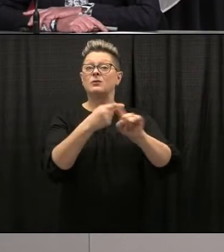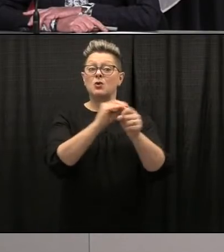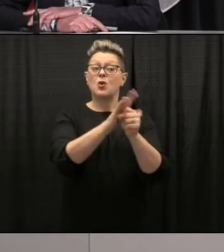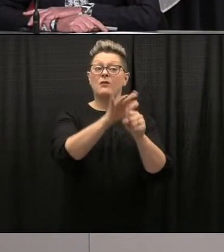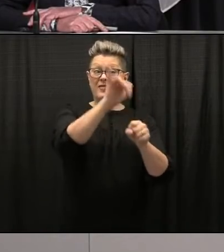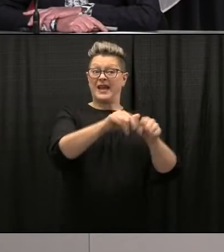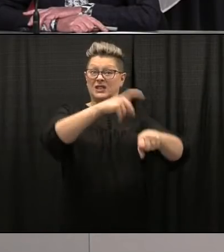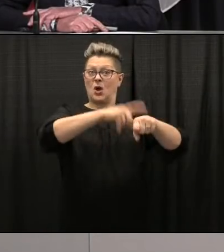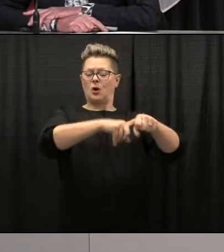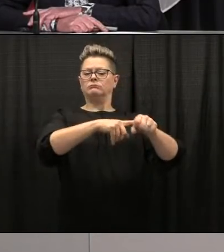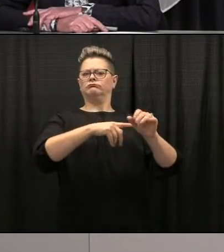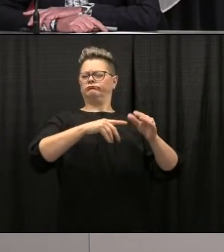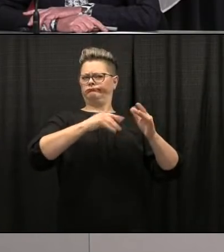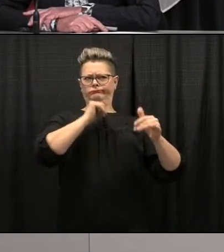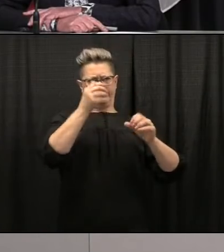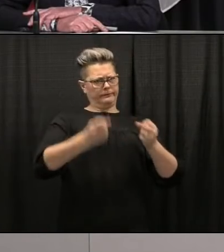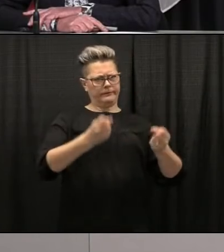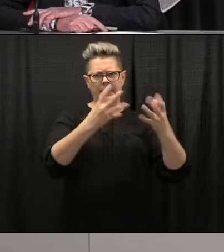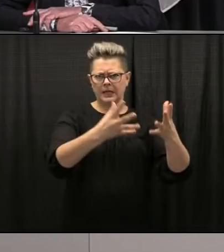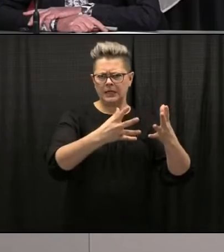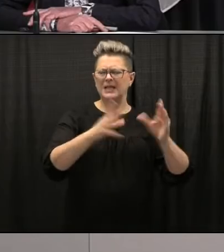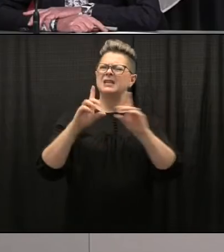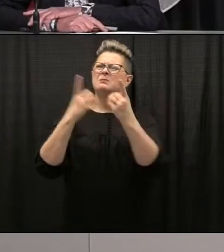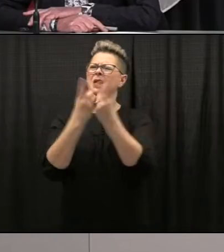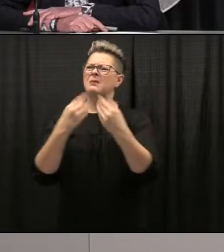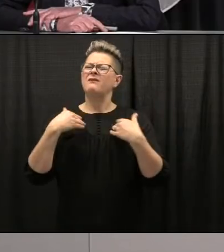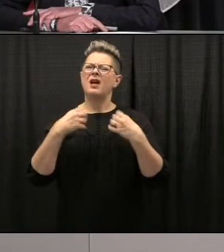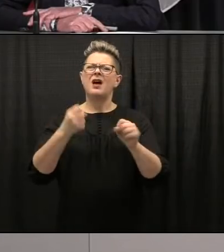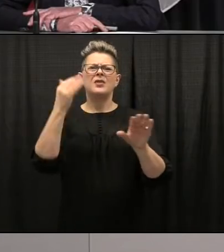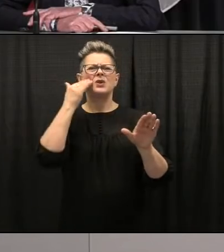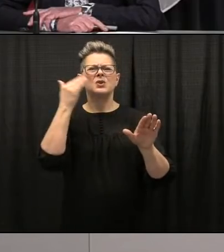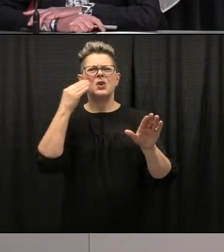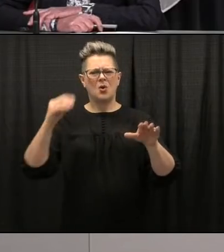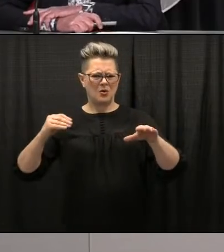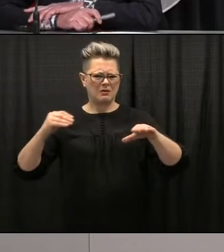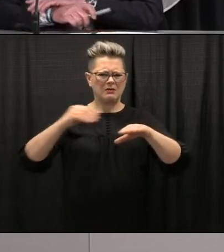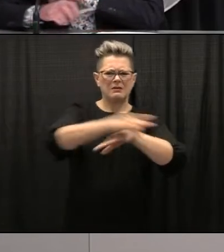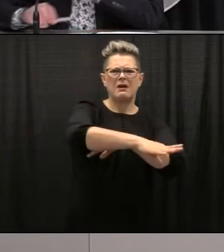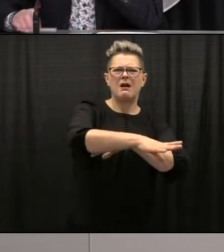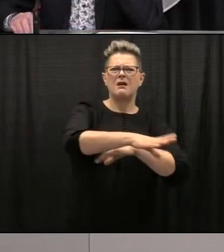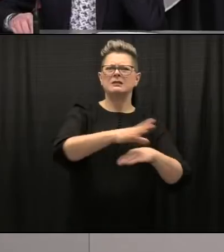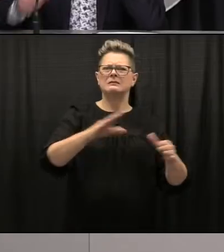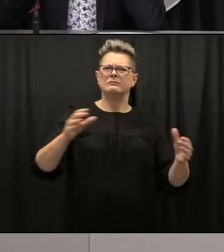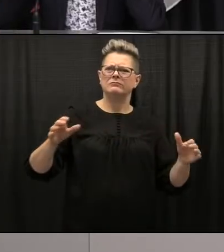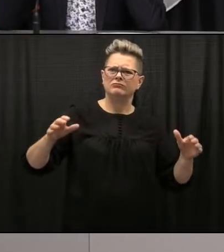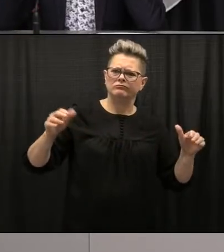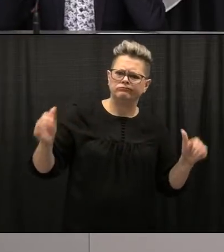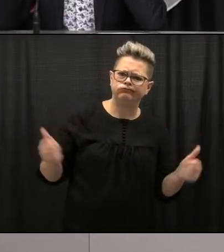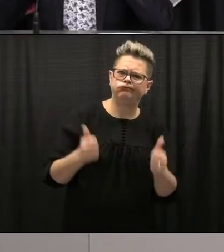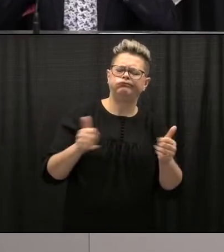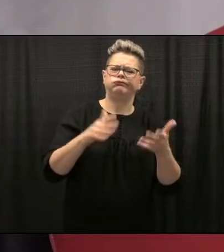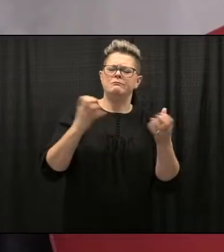at the time, does the Department of Health know what may have been causing the excess deaths?